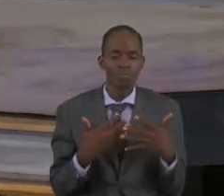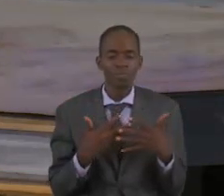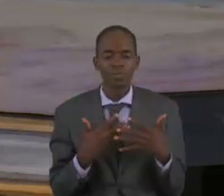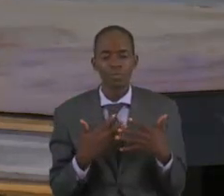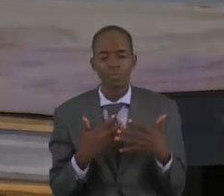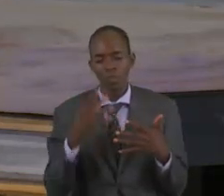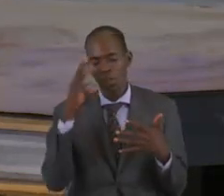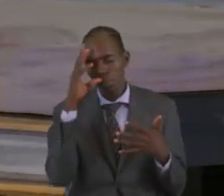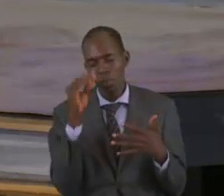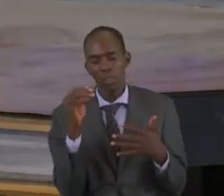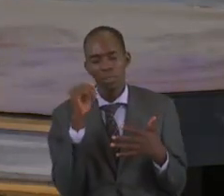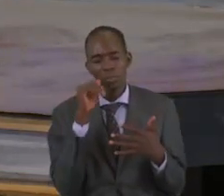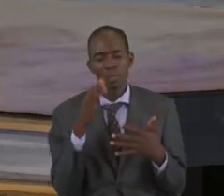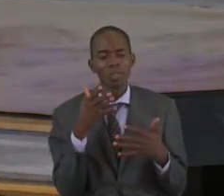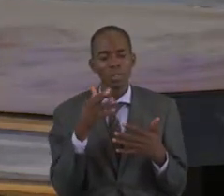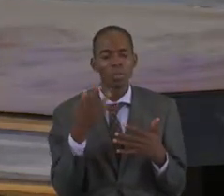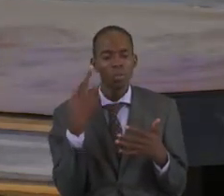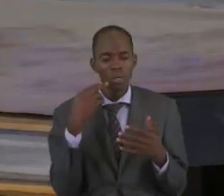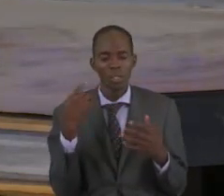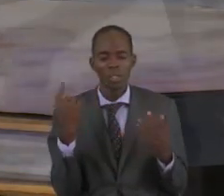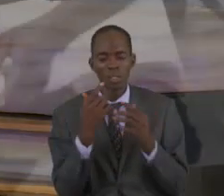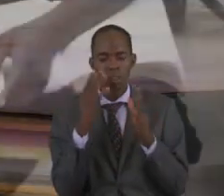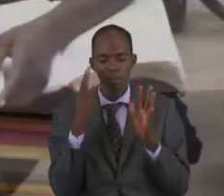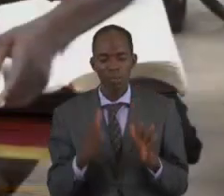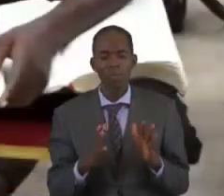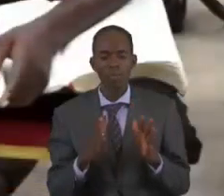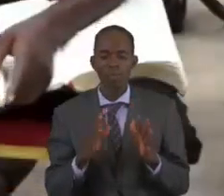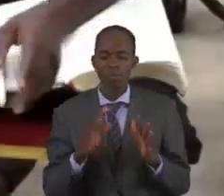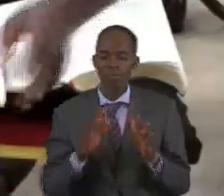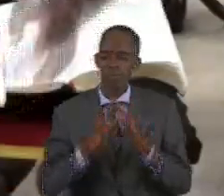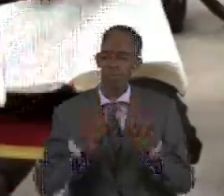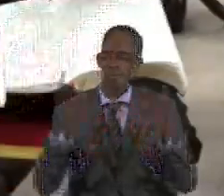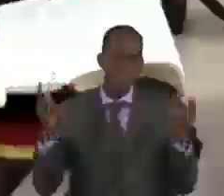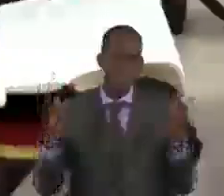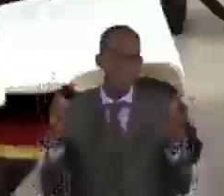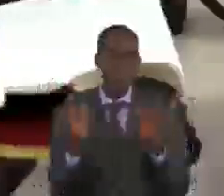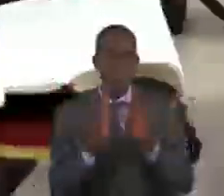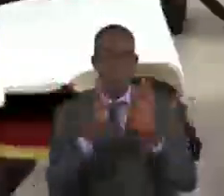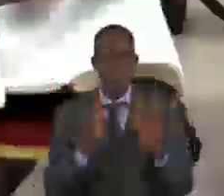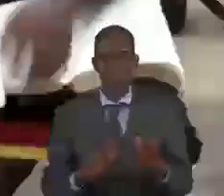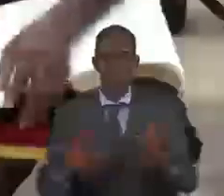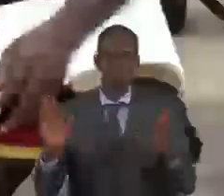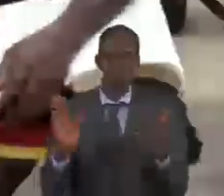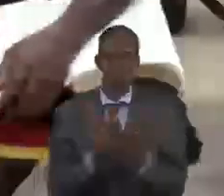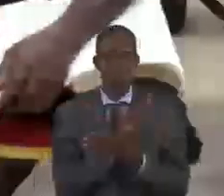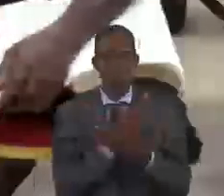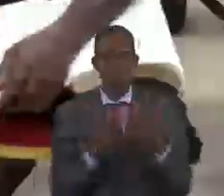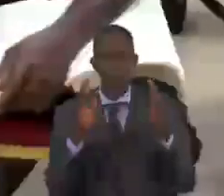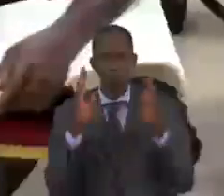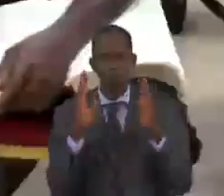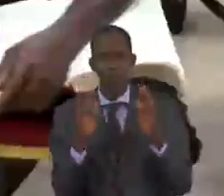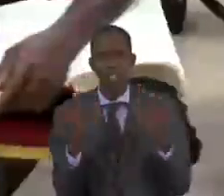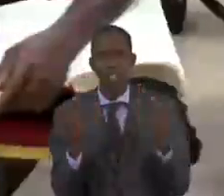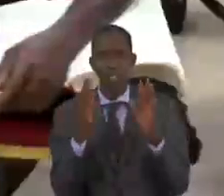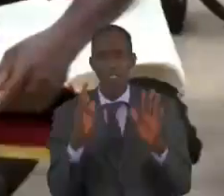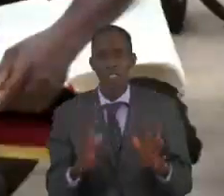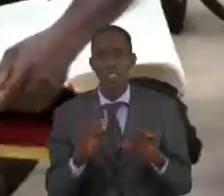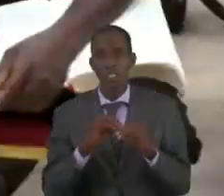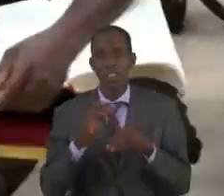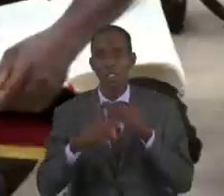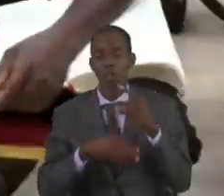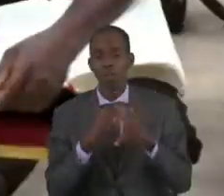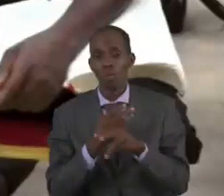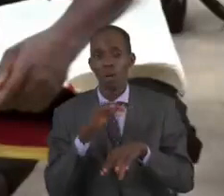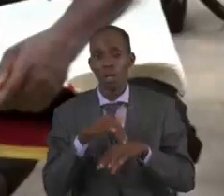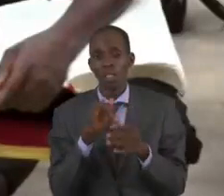and women. There were sinners, aggressive sinners, terrible sinners, dangerous sinners in the world at that